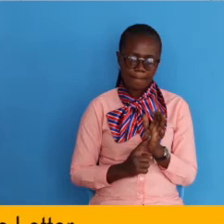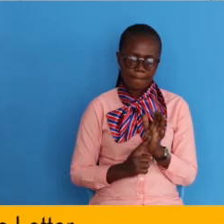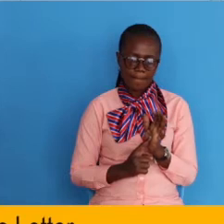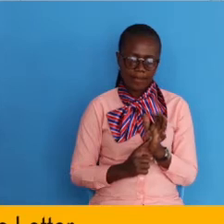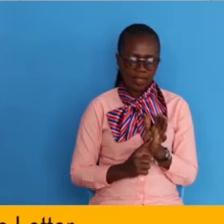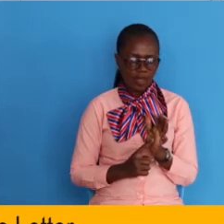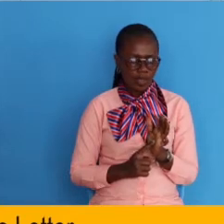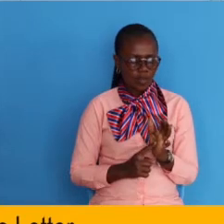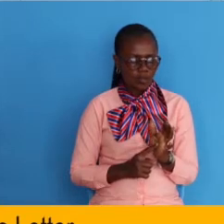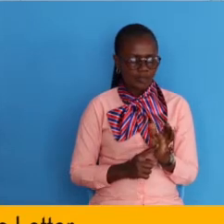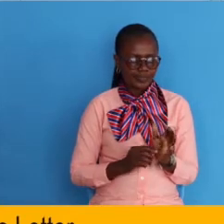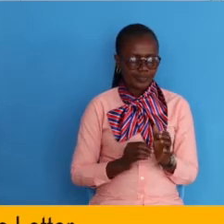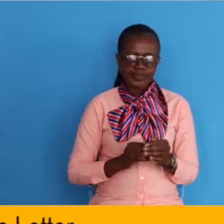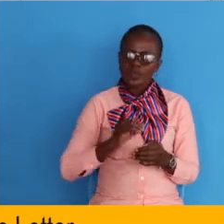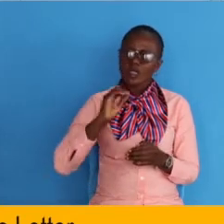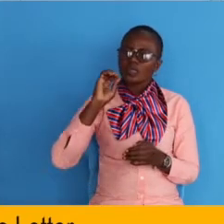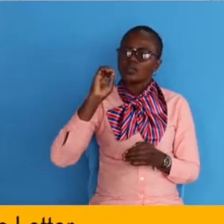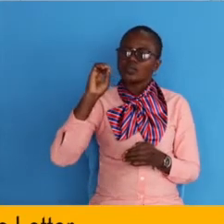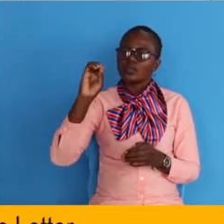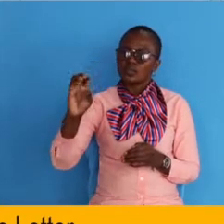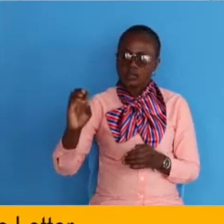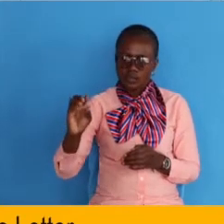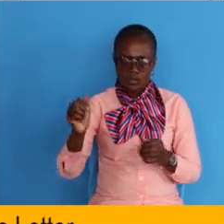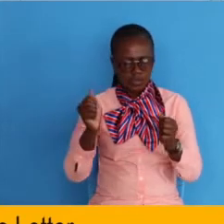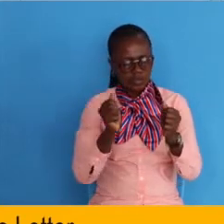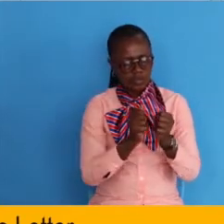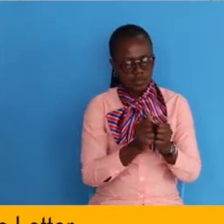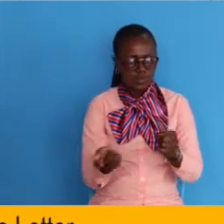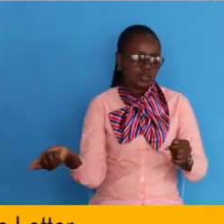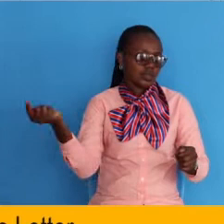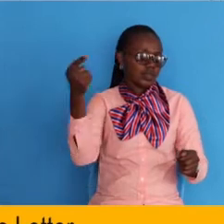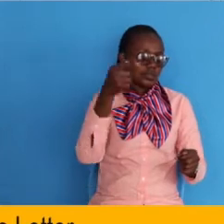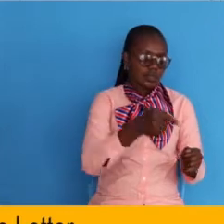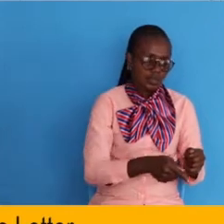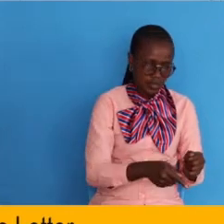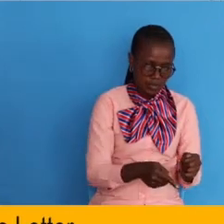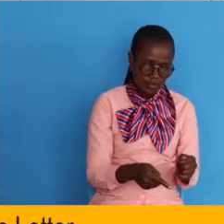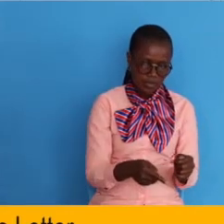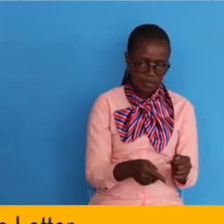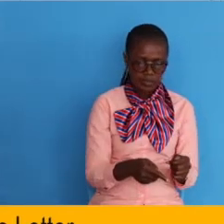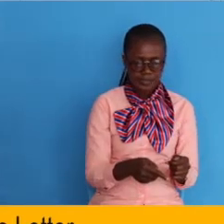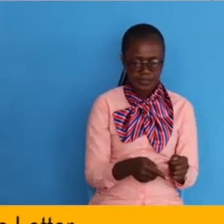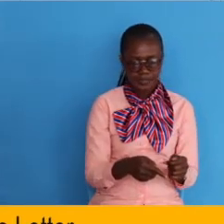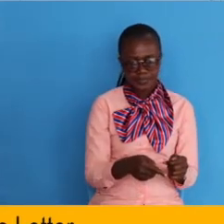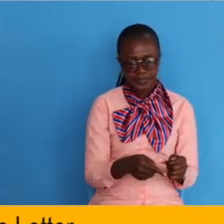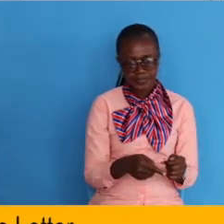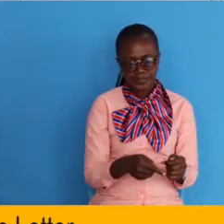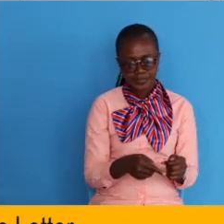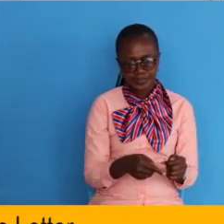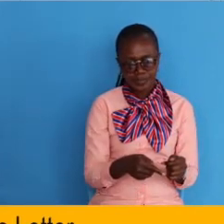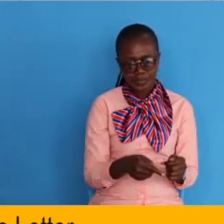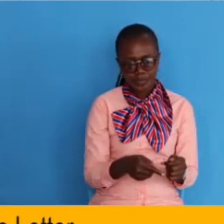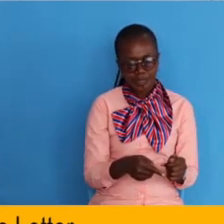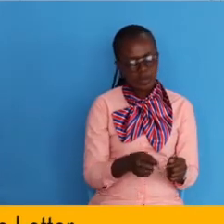some goods and they were delivered to you, but very unfortunately, maybe what has